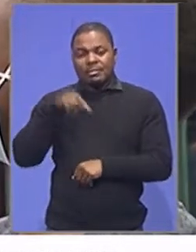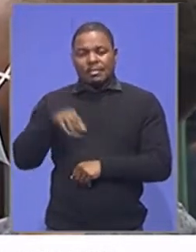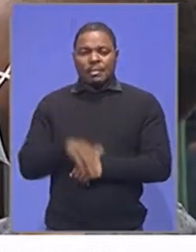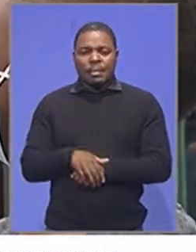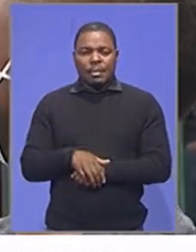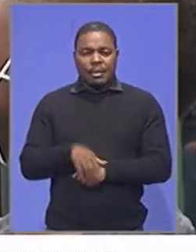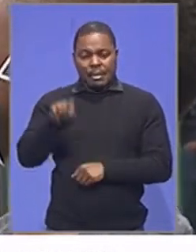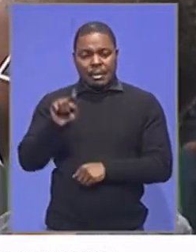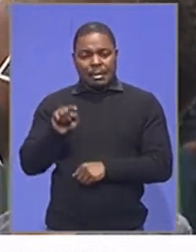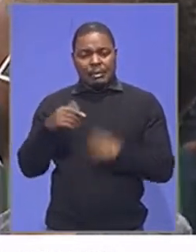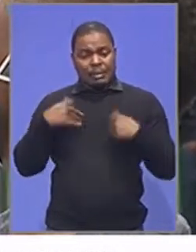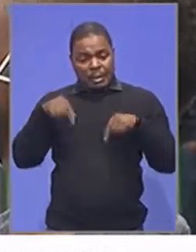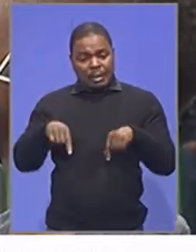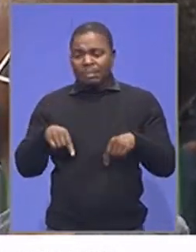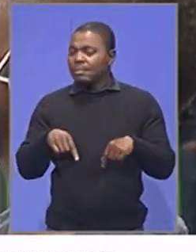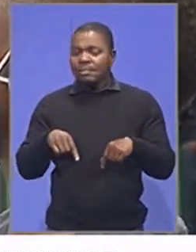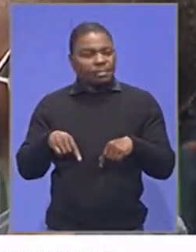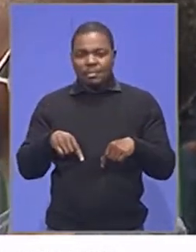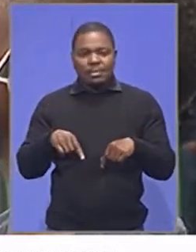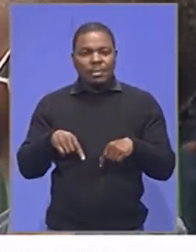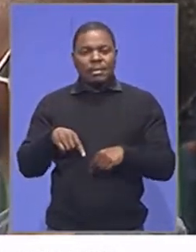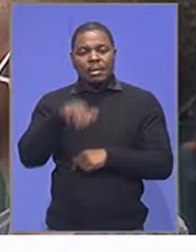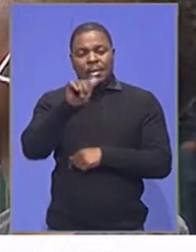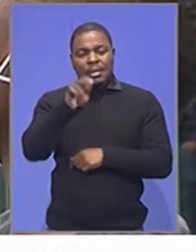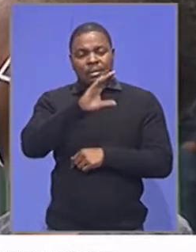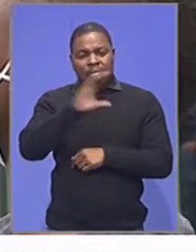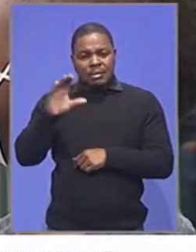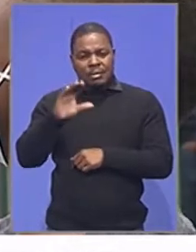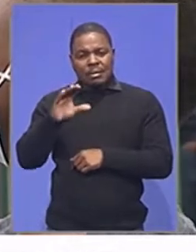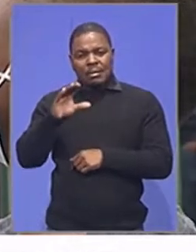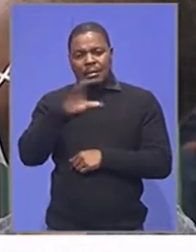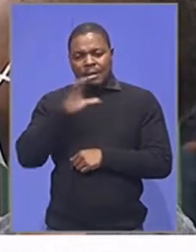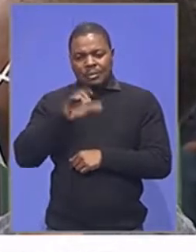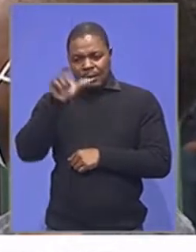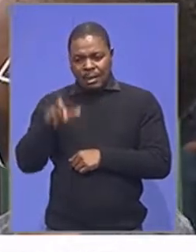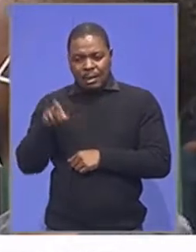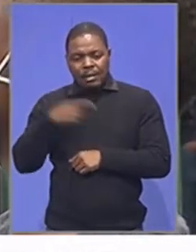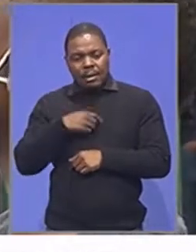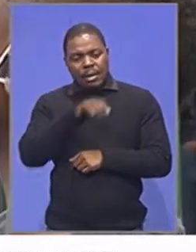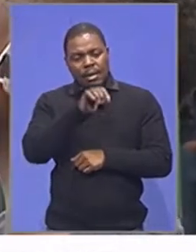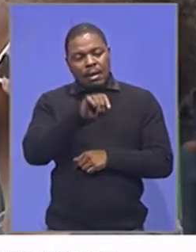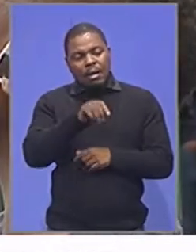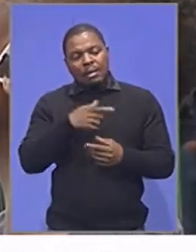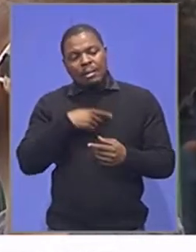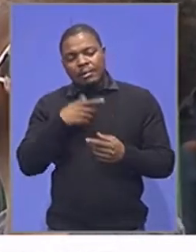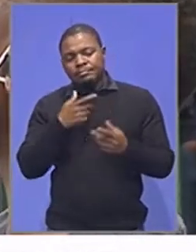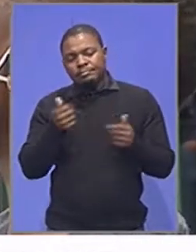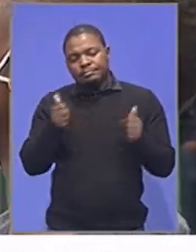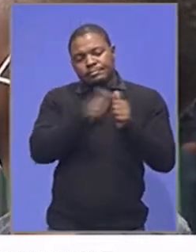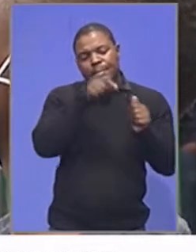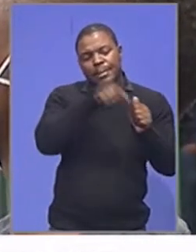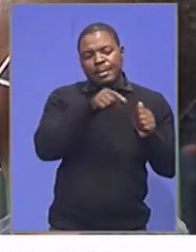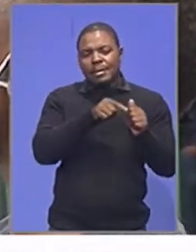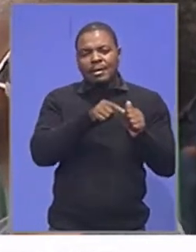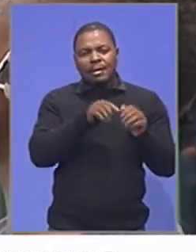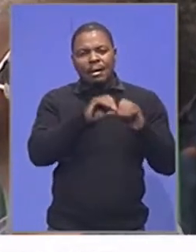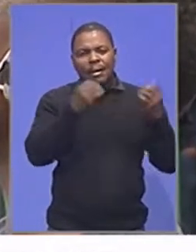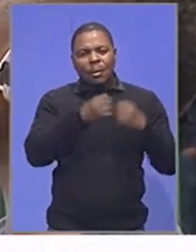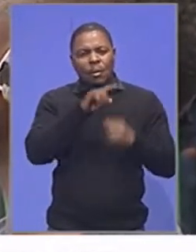not starting here of ANC councillors sleeping in bed with an enemy precisely because the